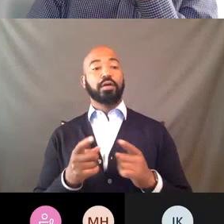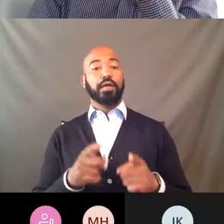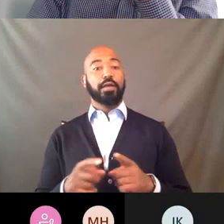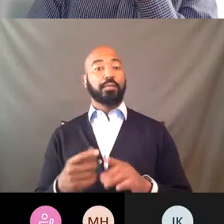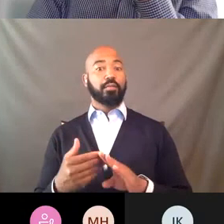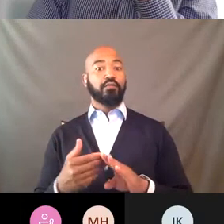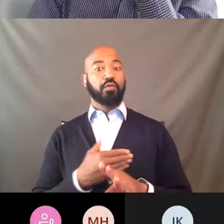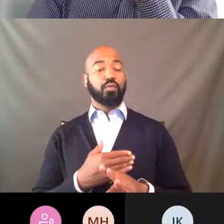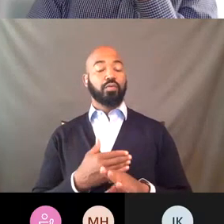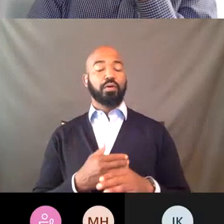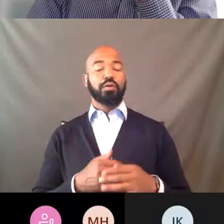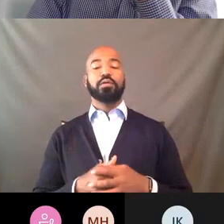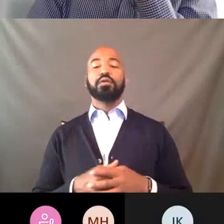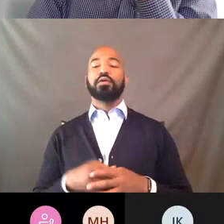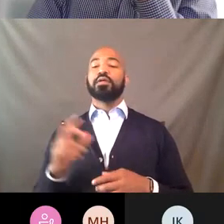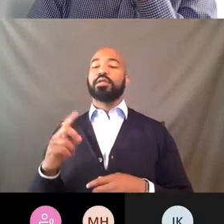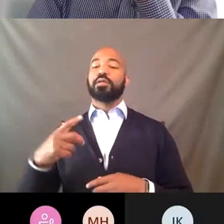with a